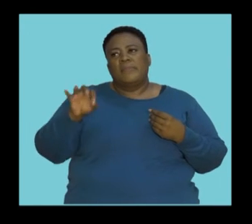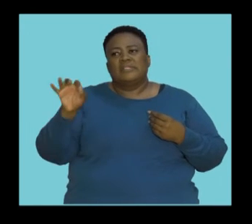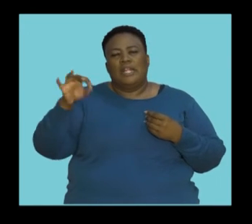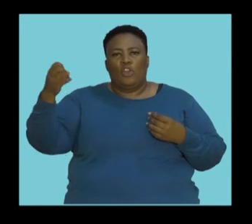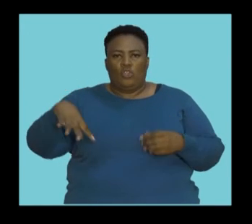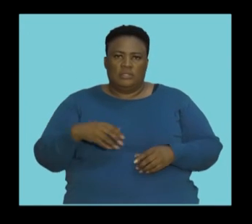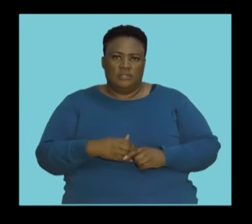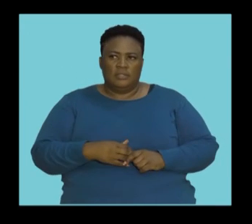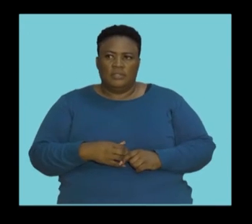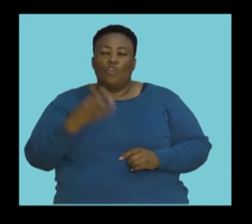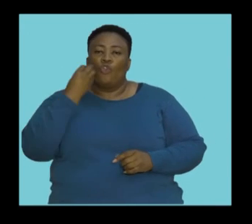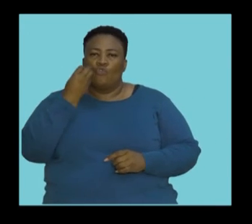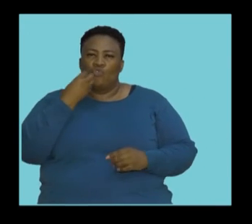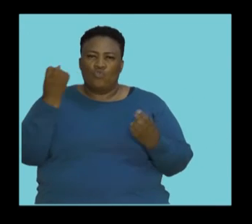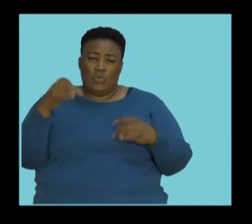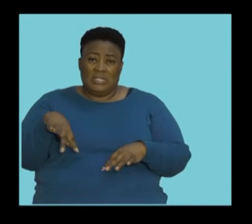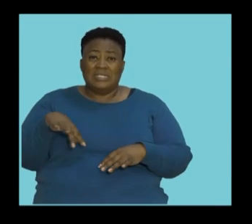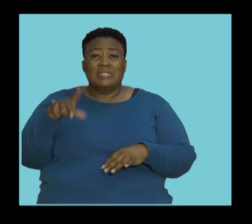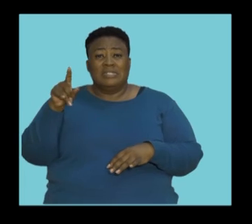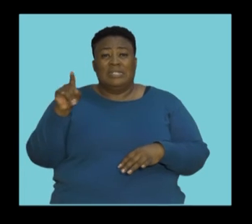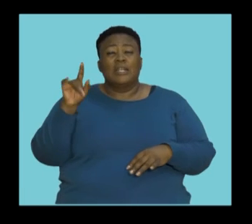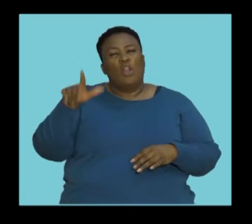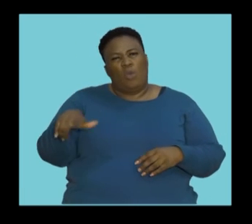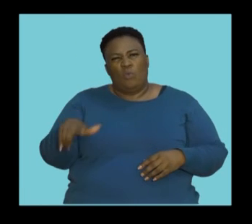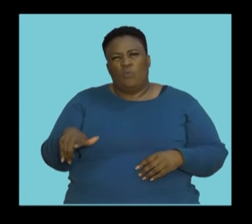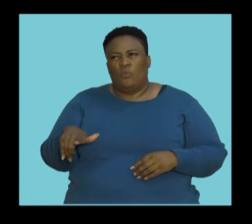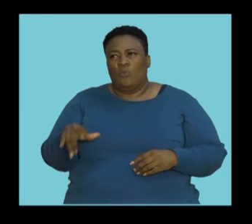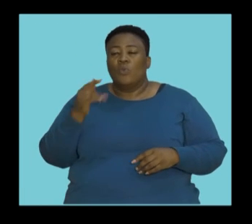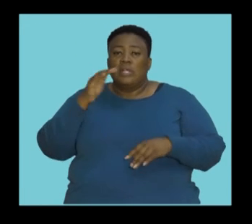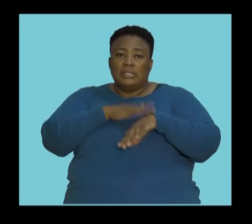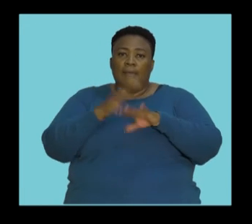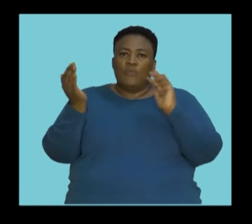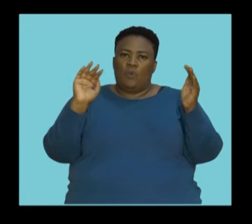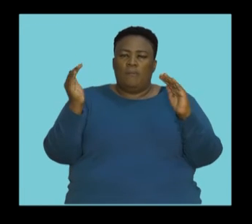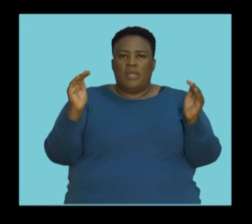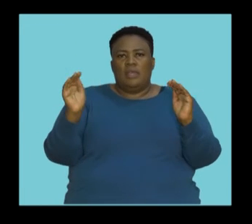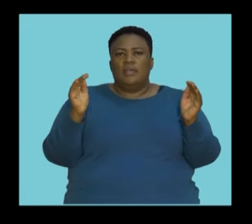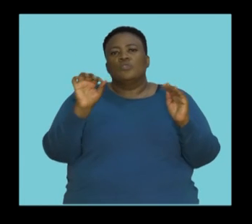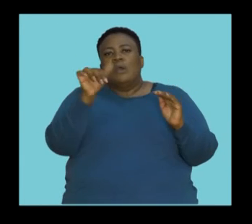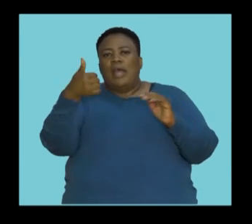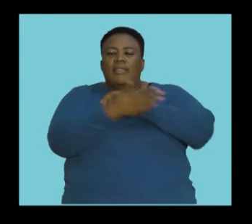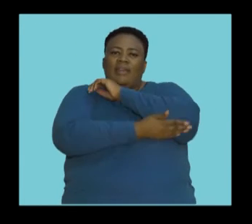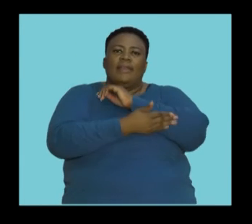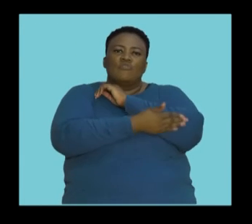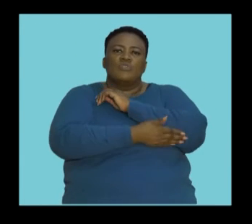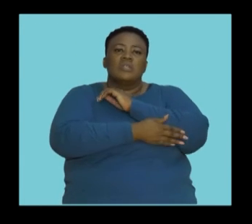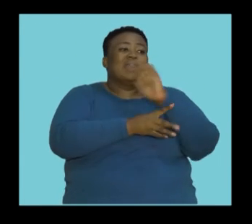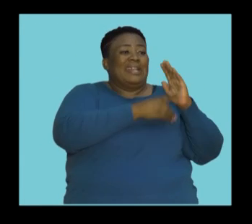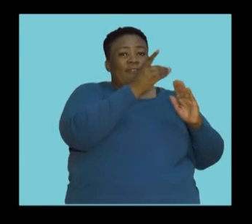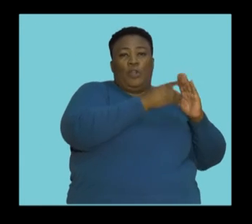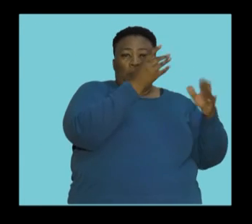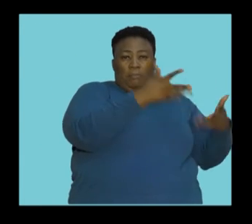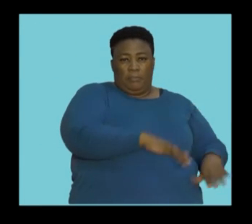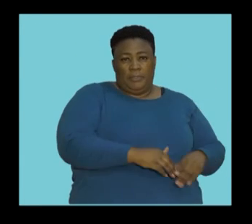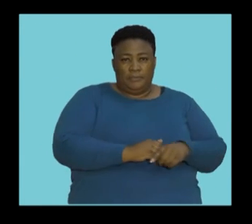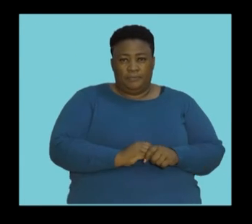a 3.1% loss of food wastage, which is significantly low when we compare that to the other countries that are